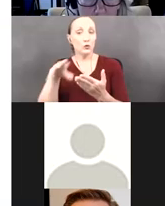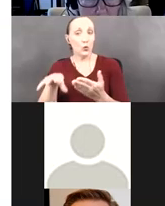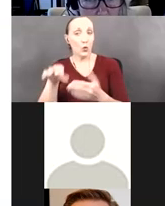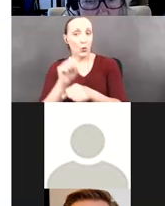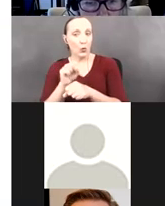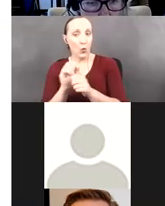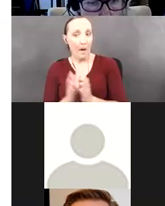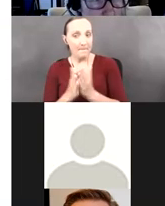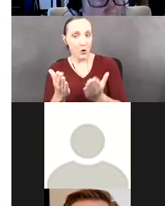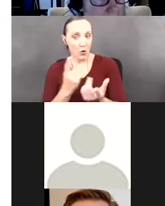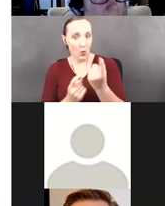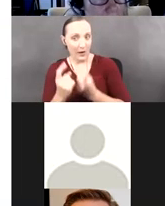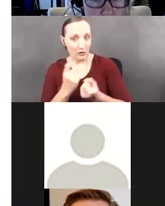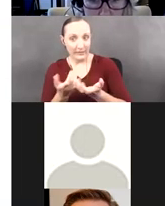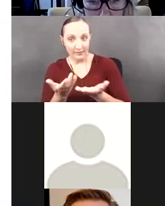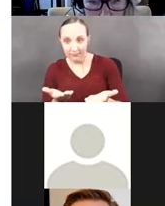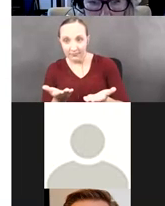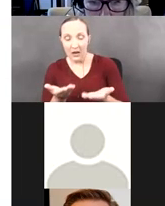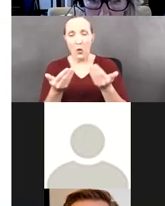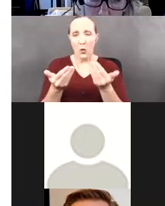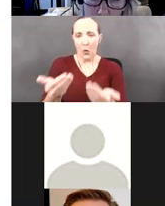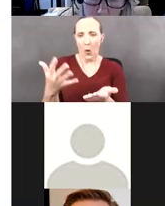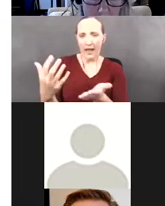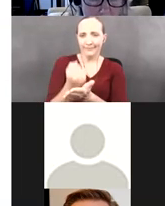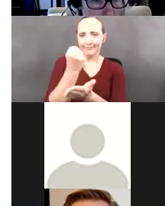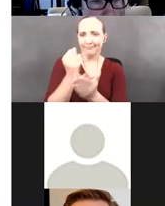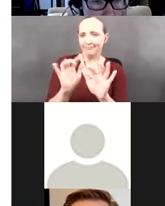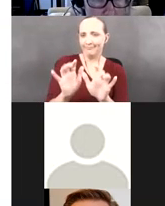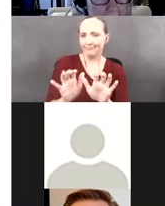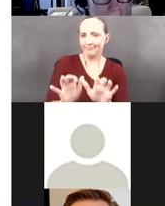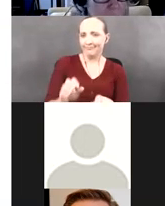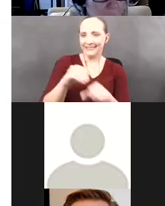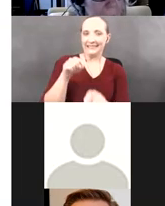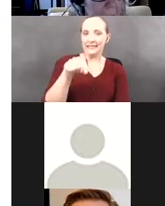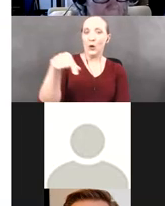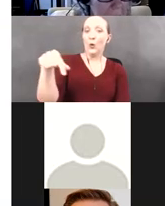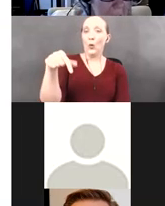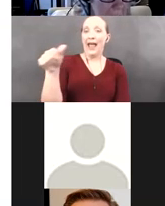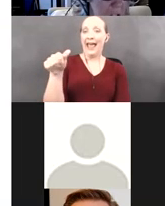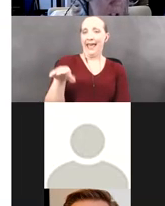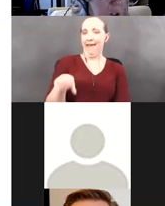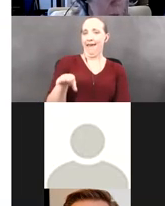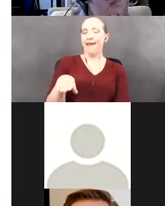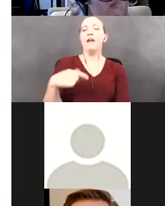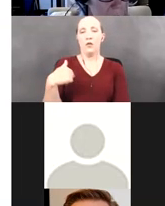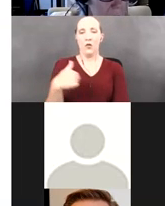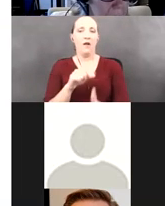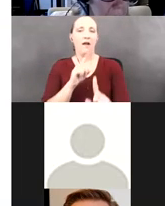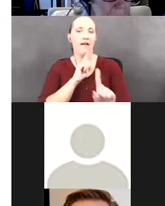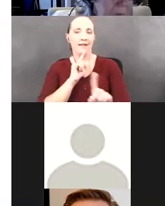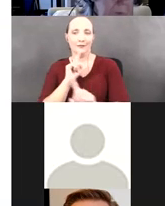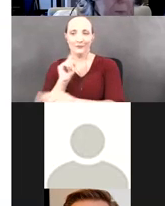go ahead and type that into the Q&A box, and our panelists can answer those